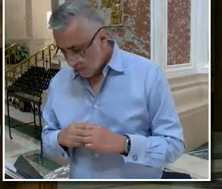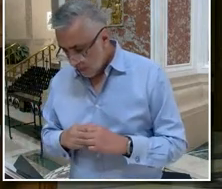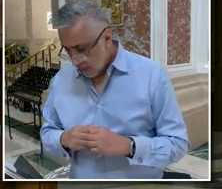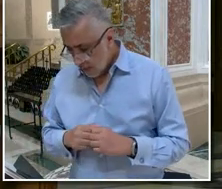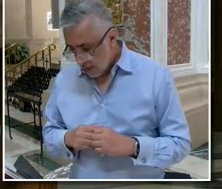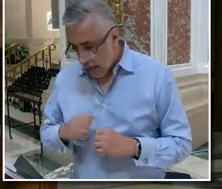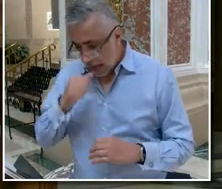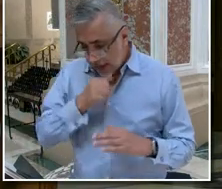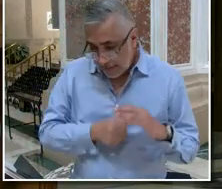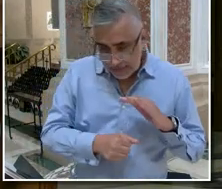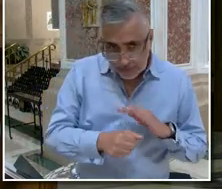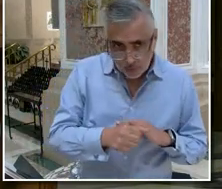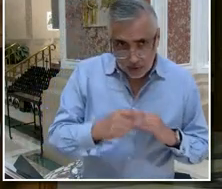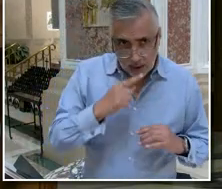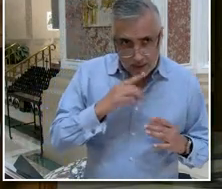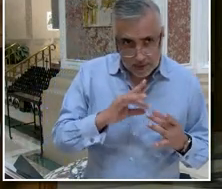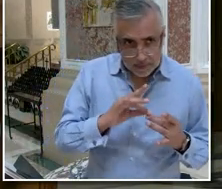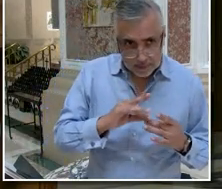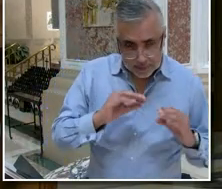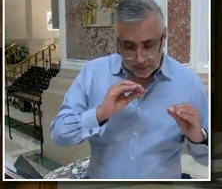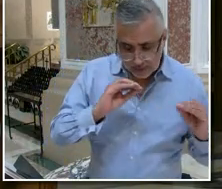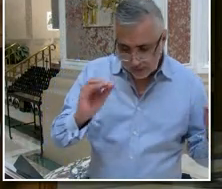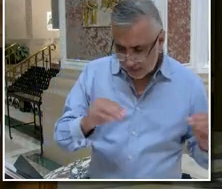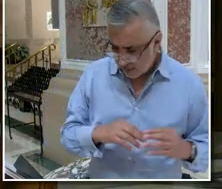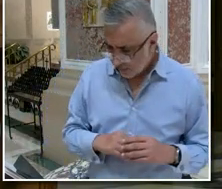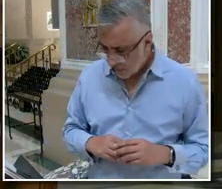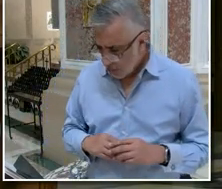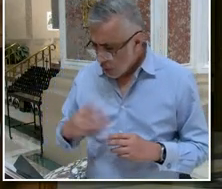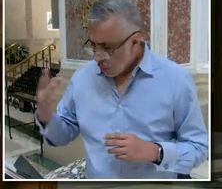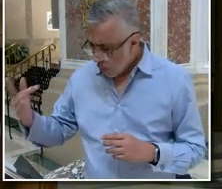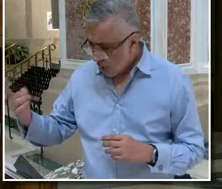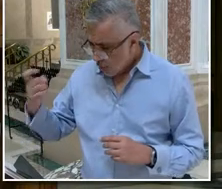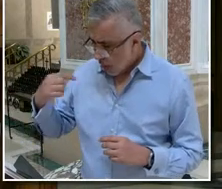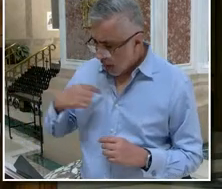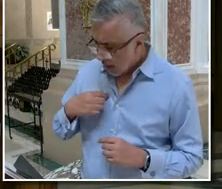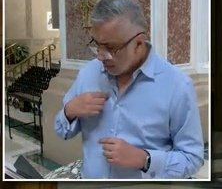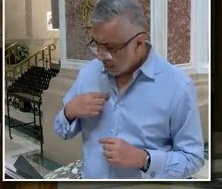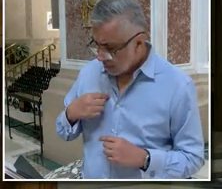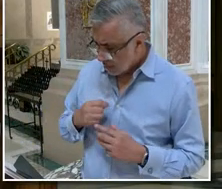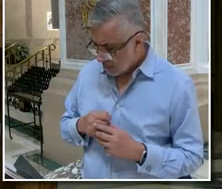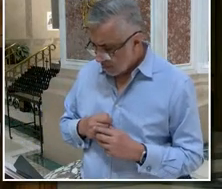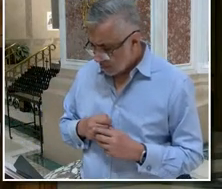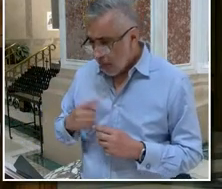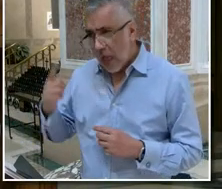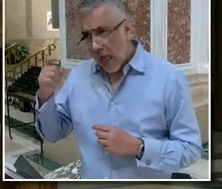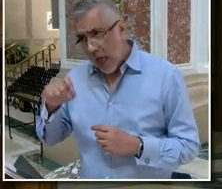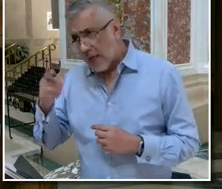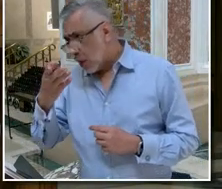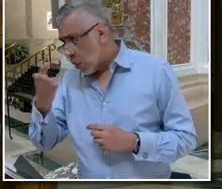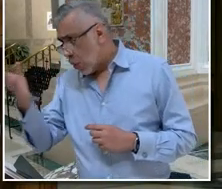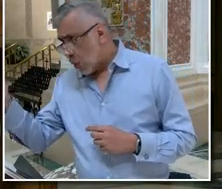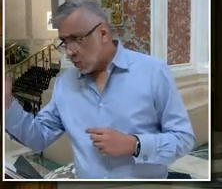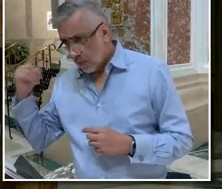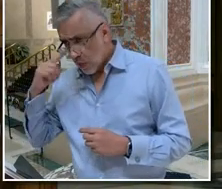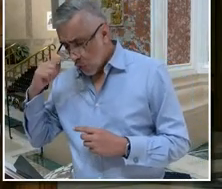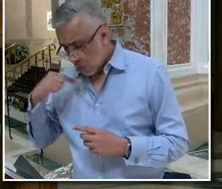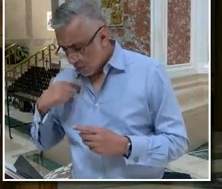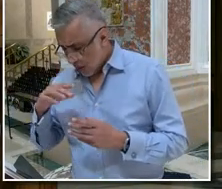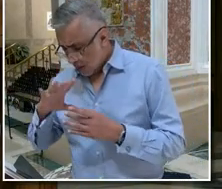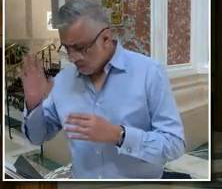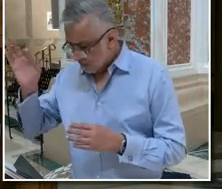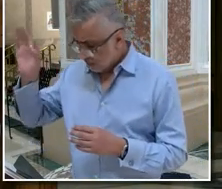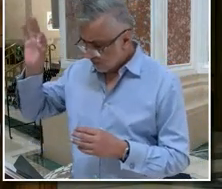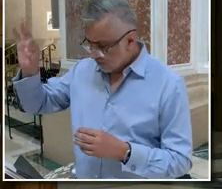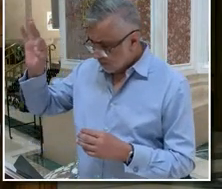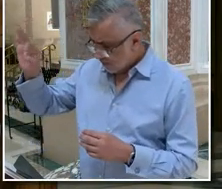I have said nothing. Why ask me? Ask those who heard me what I